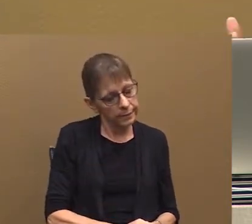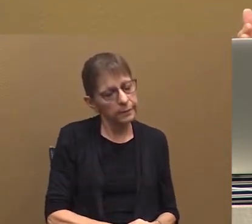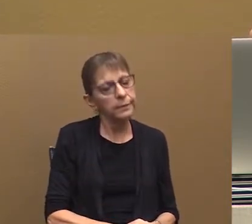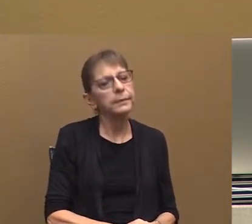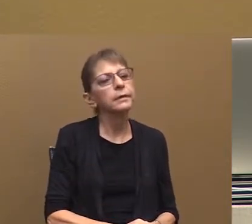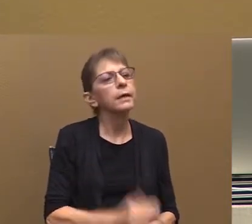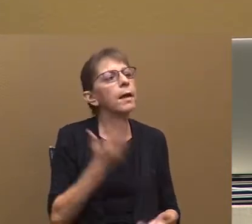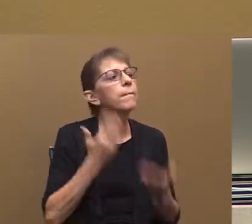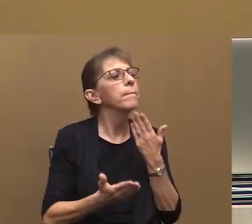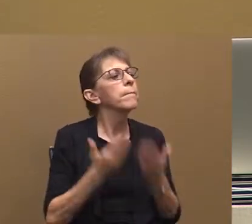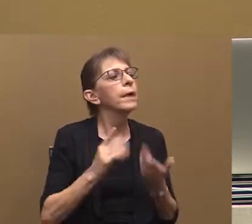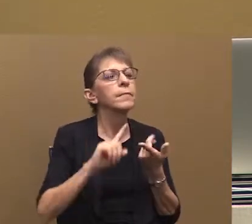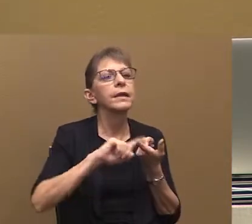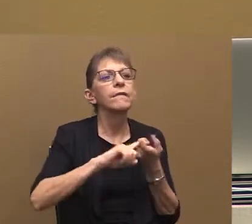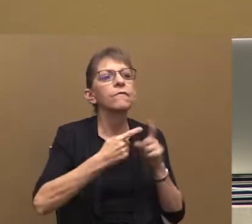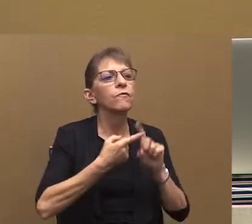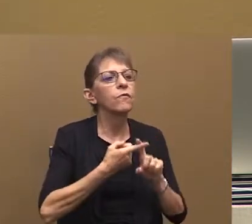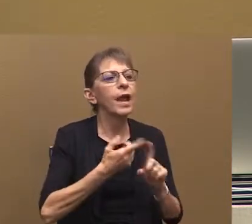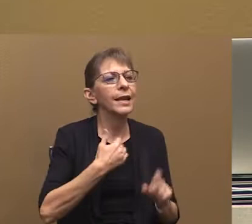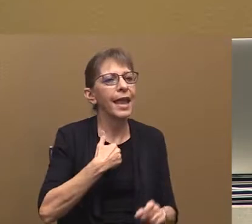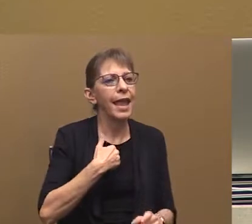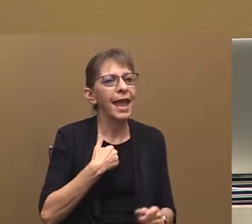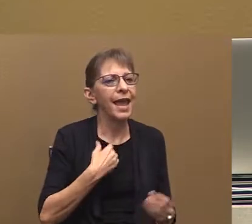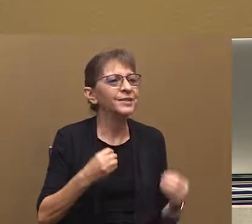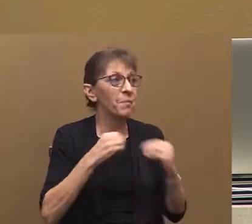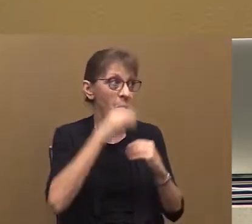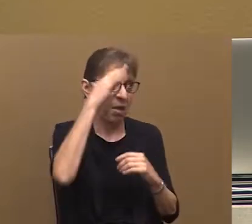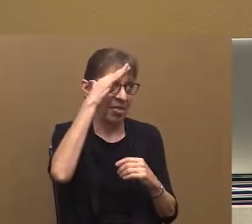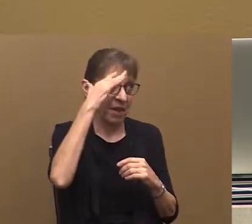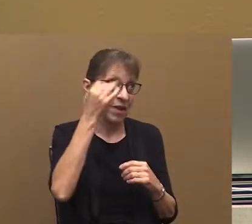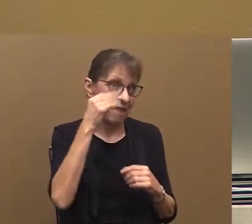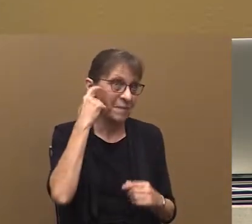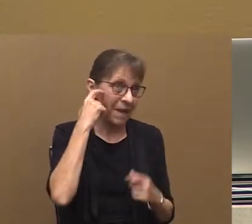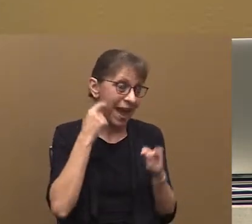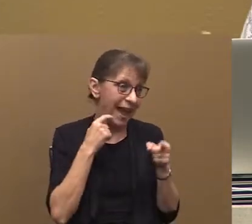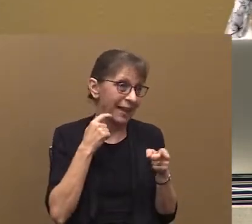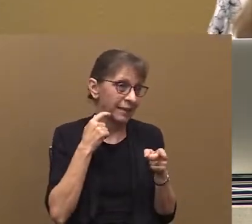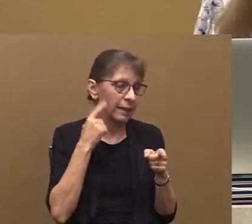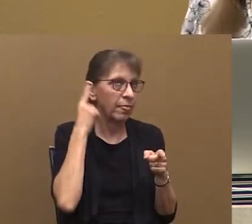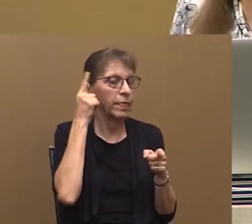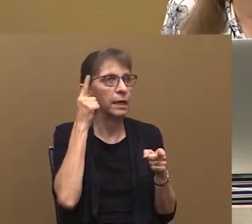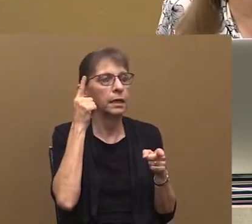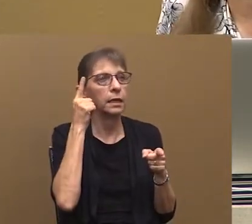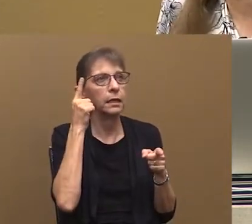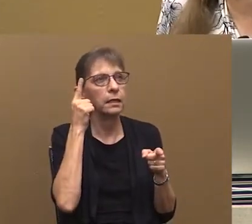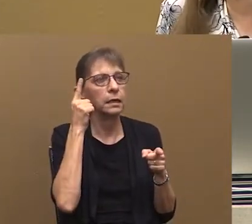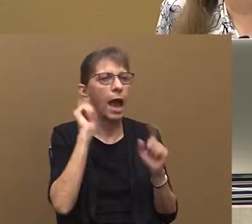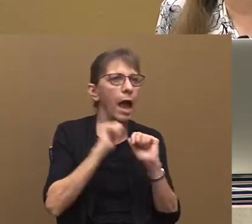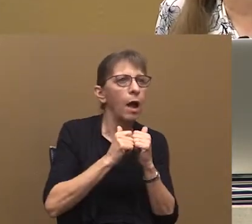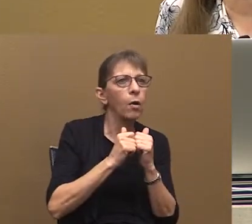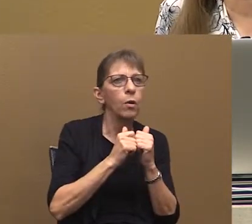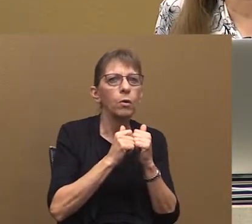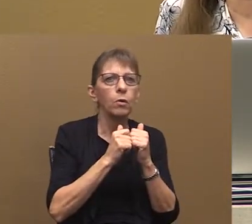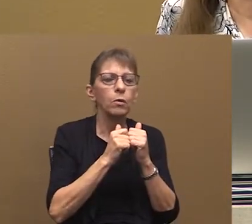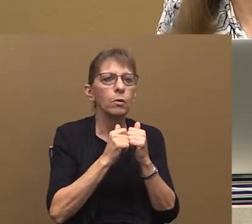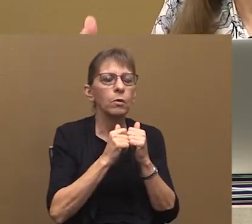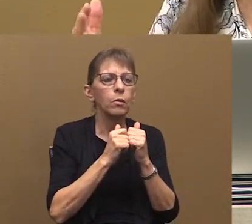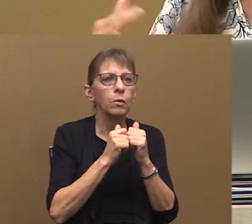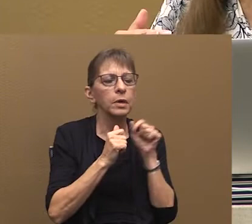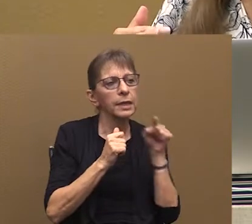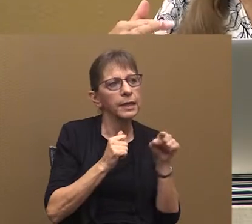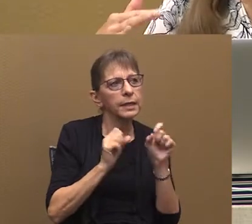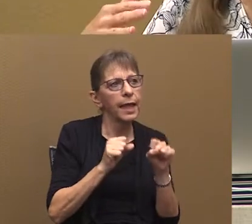So maybe the friend has a little more theory of mind, thinking about